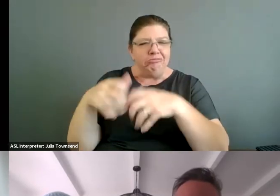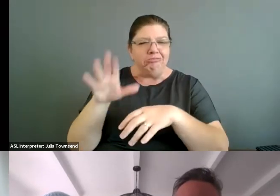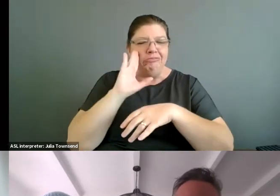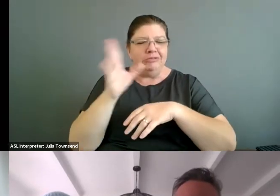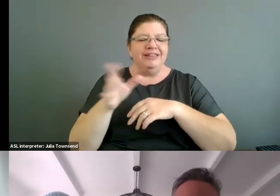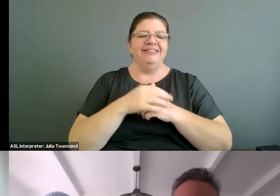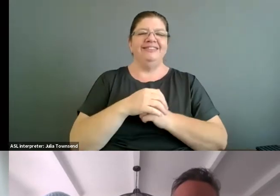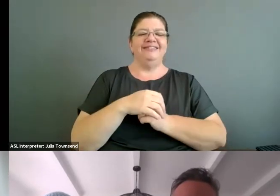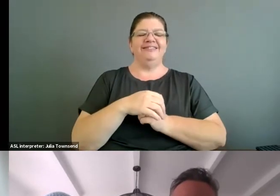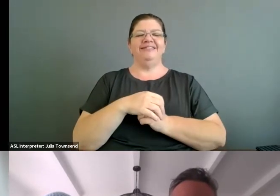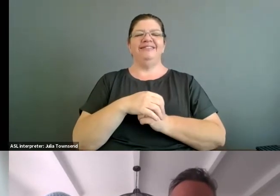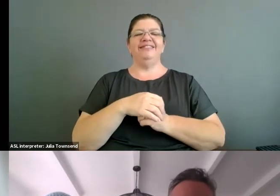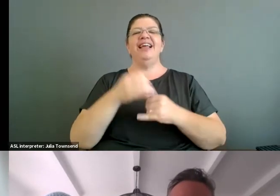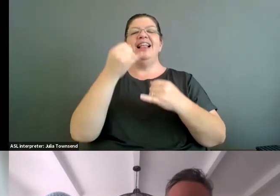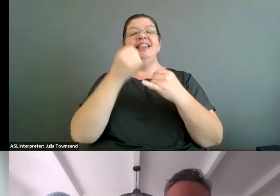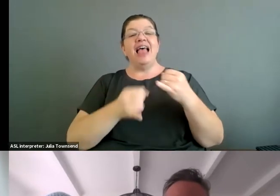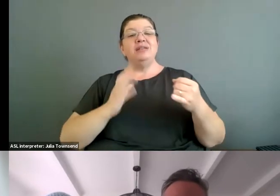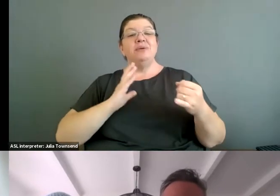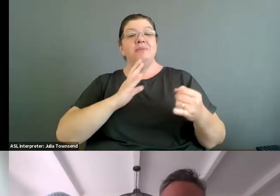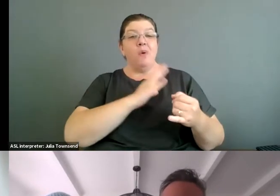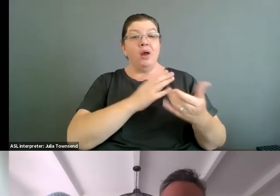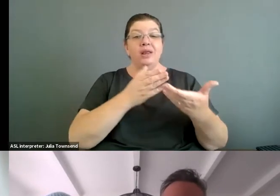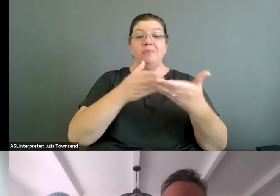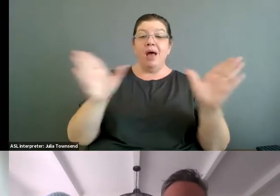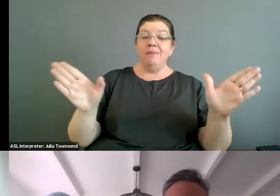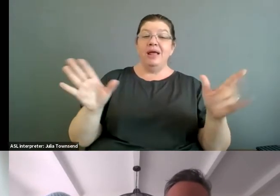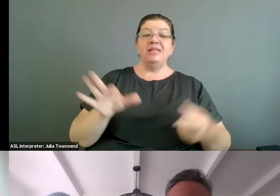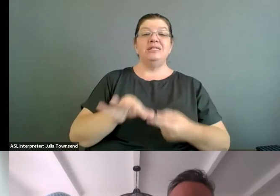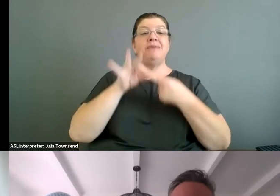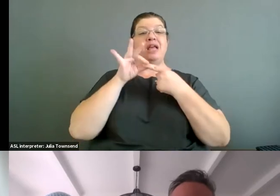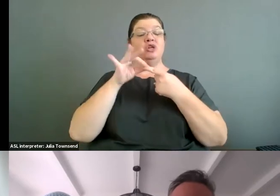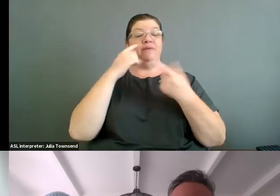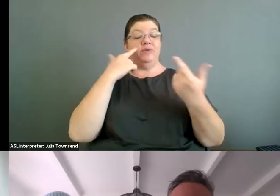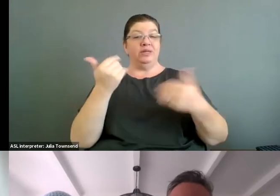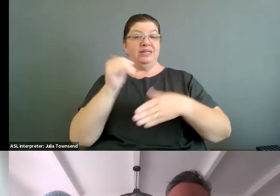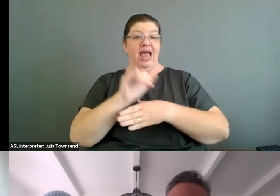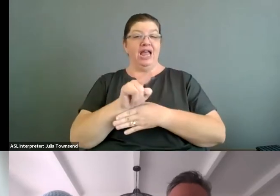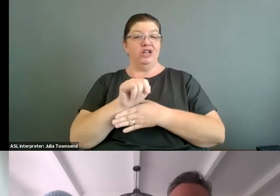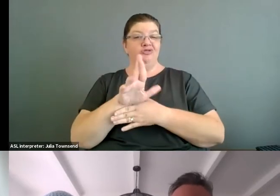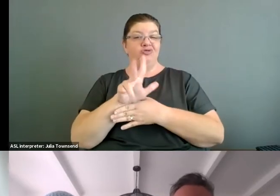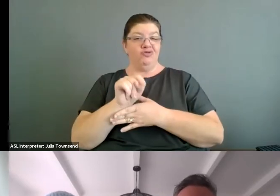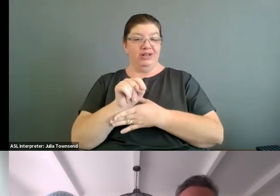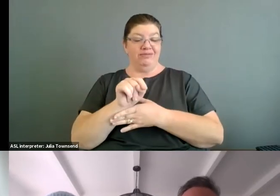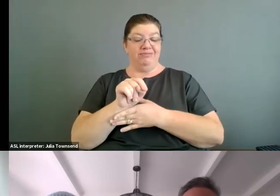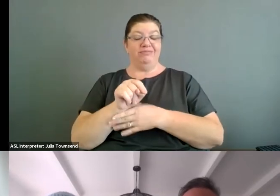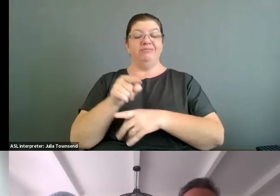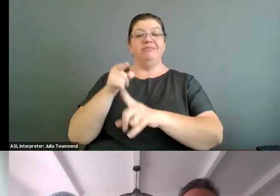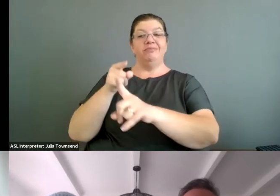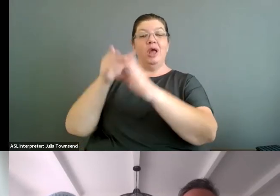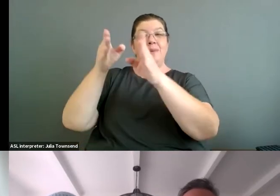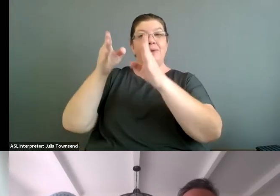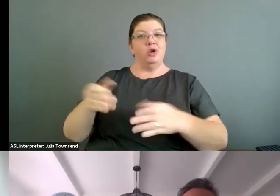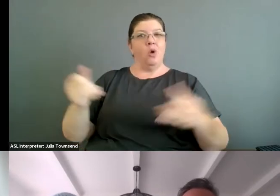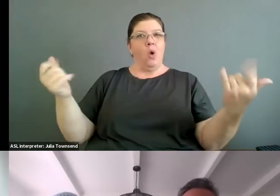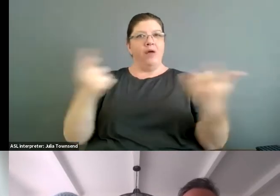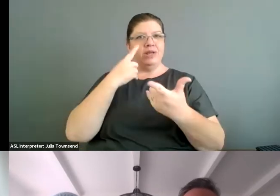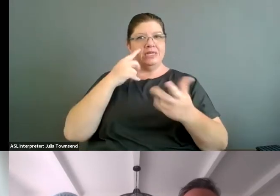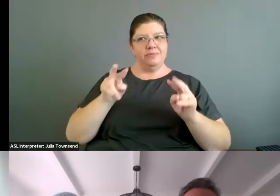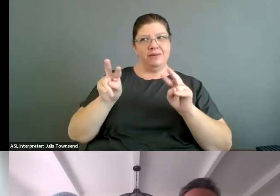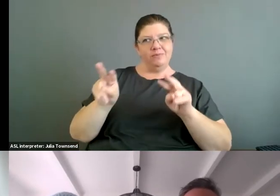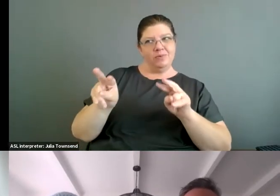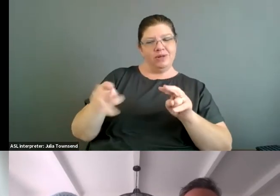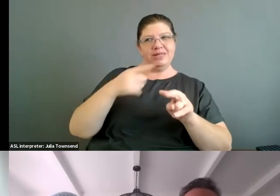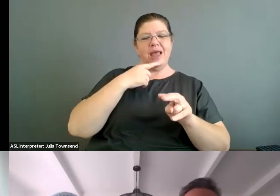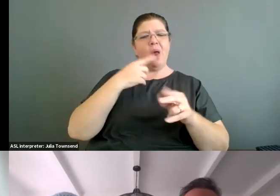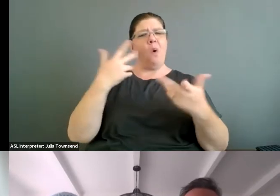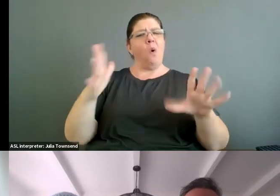Okay. Lastly, board members and public, I have a very special treat for you all tonight. This is someone that we all need to be keeping an eye on so we can say,